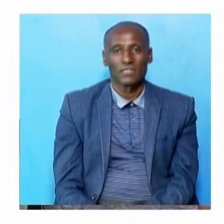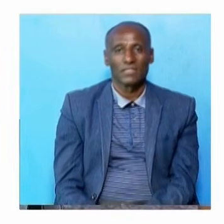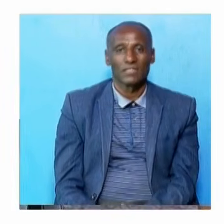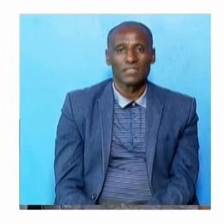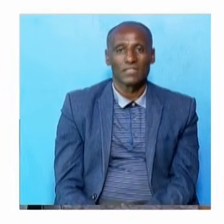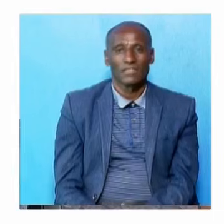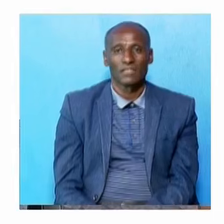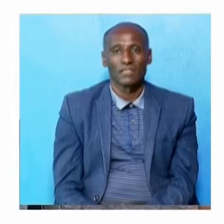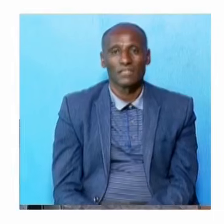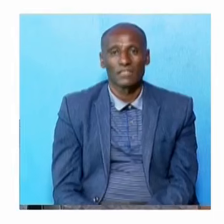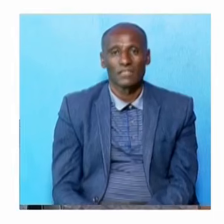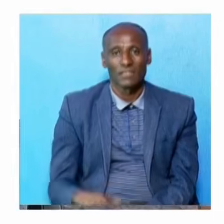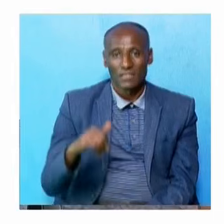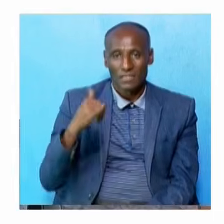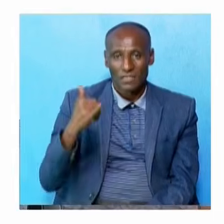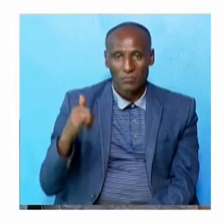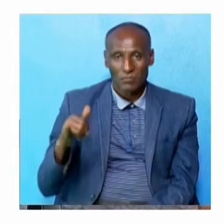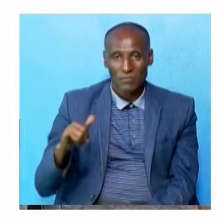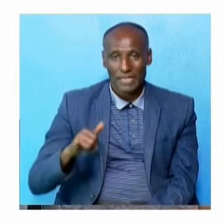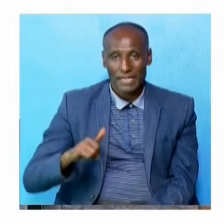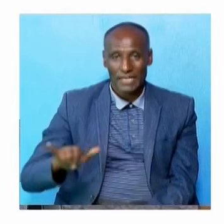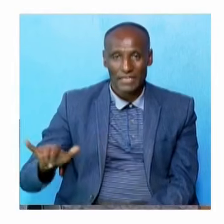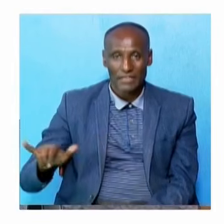our verb, playing